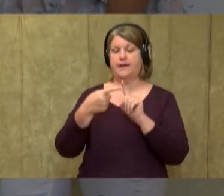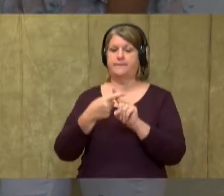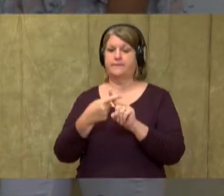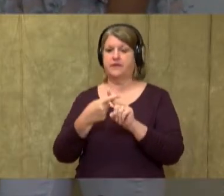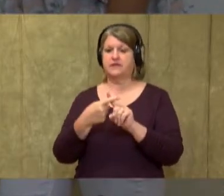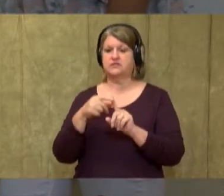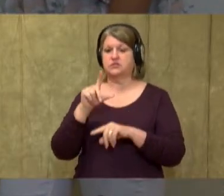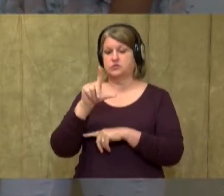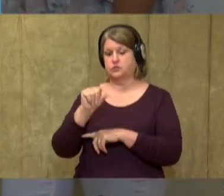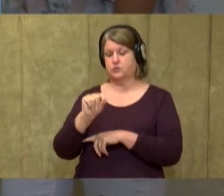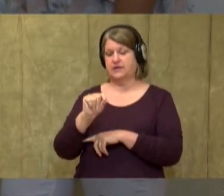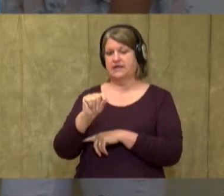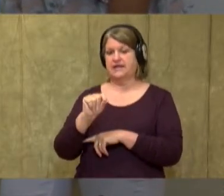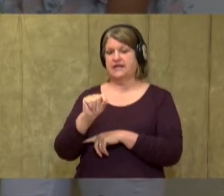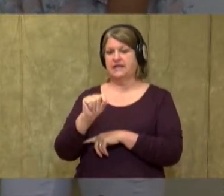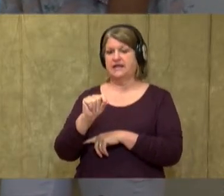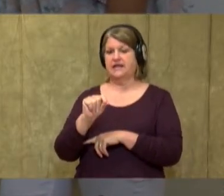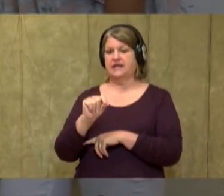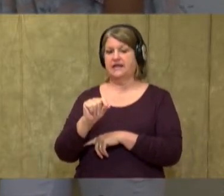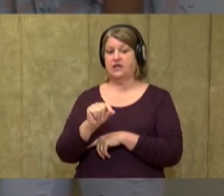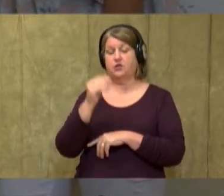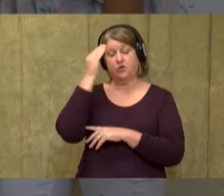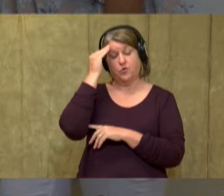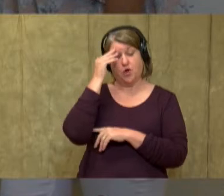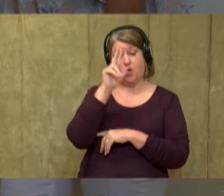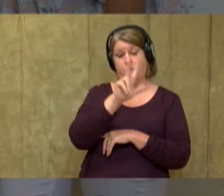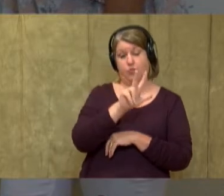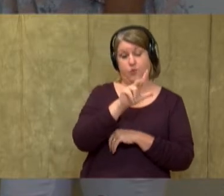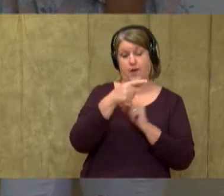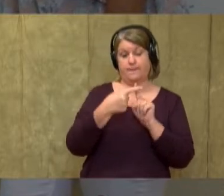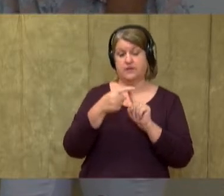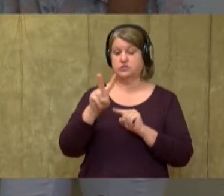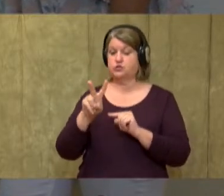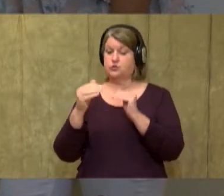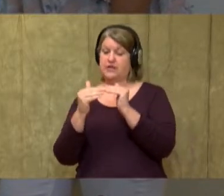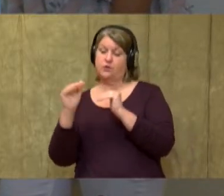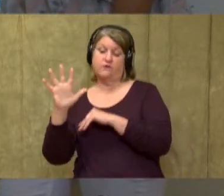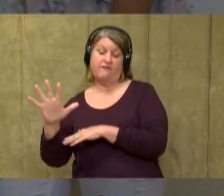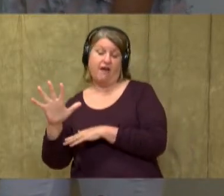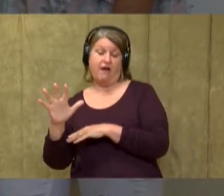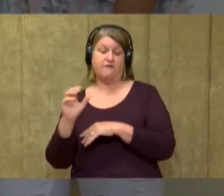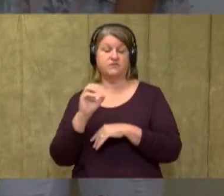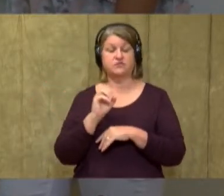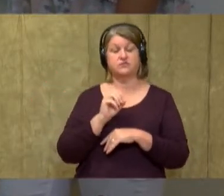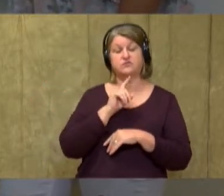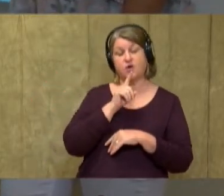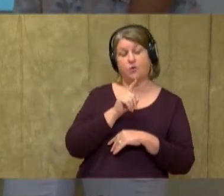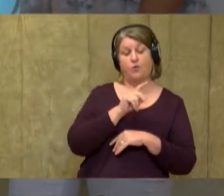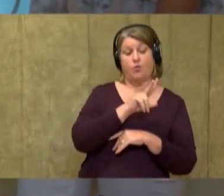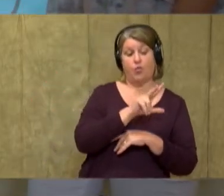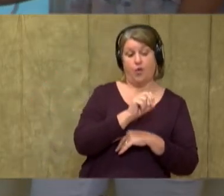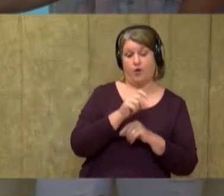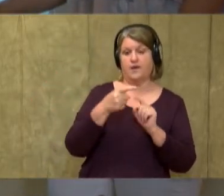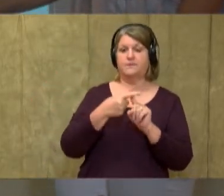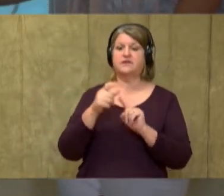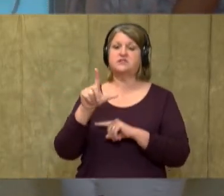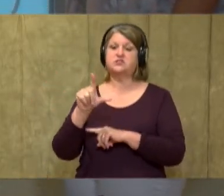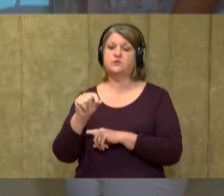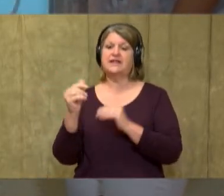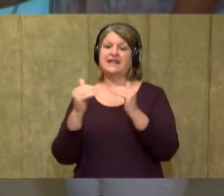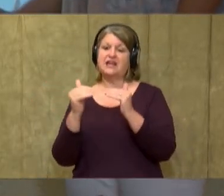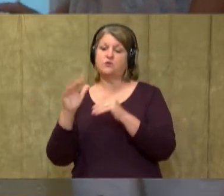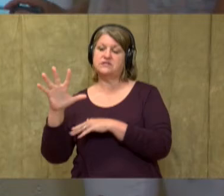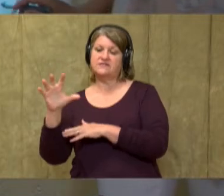20. You know 3 plus 2 is 5. So 30 plus 20 equals